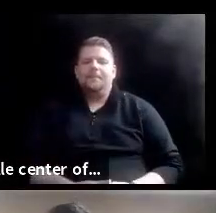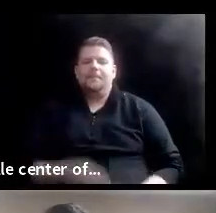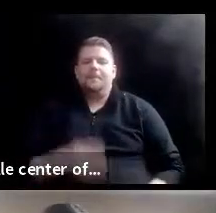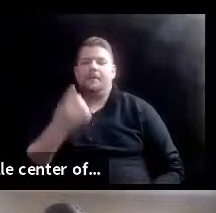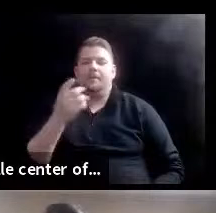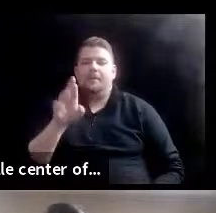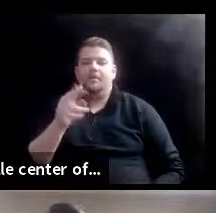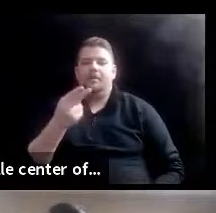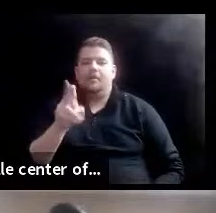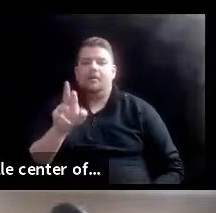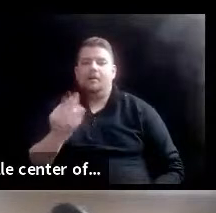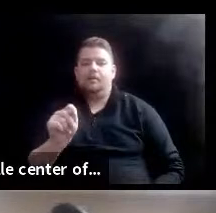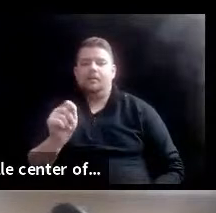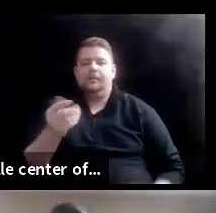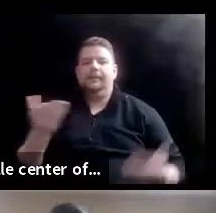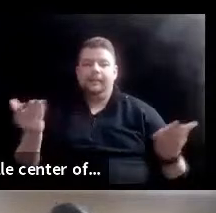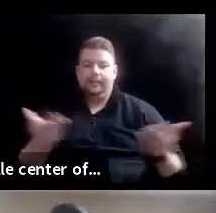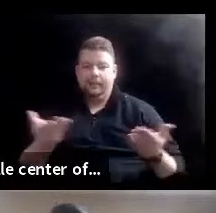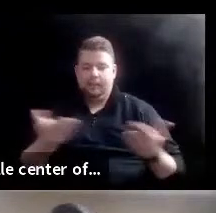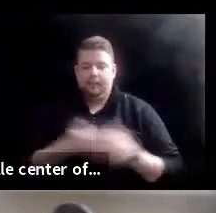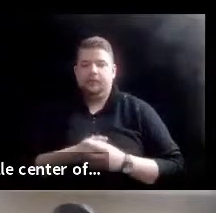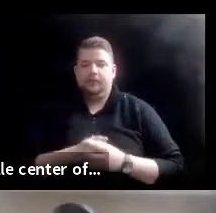Dr. Hurd? Here.